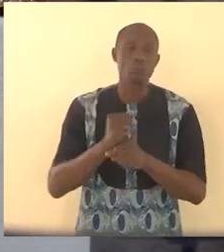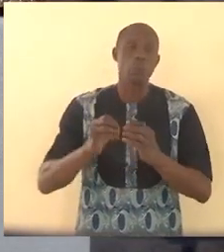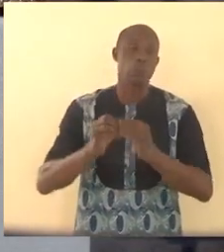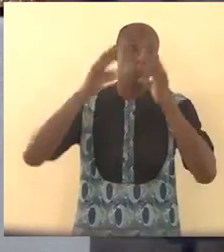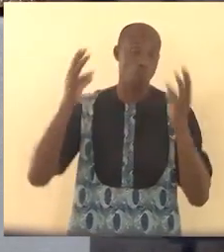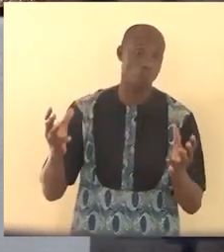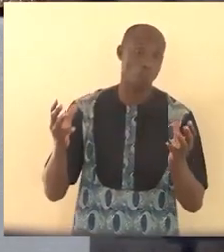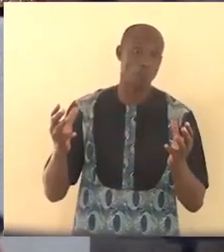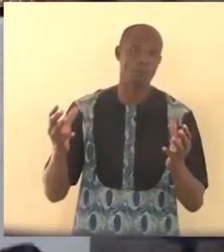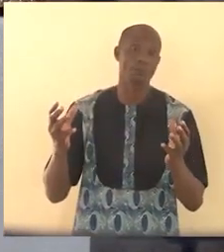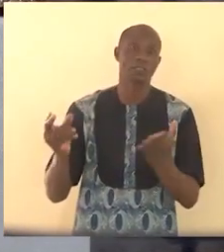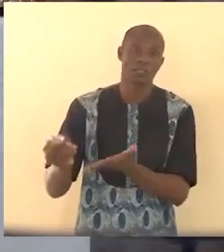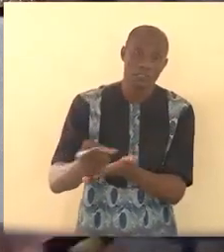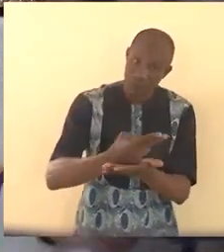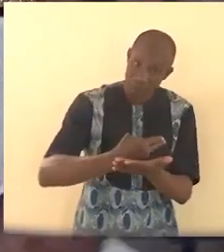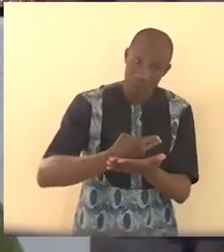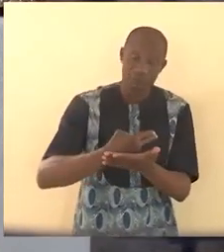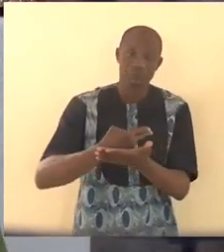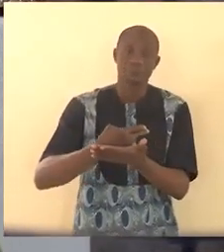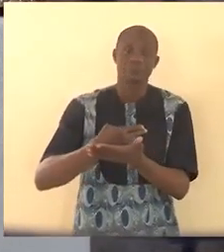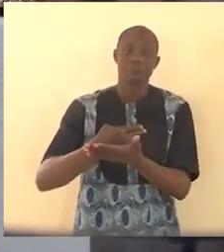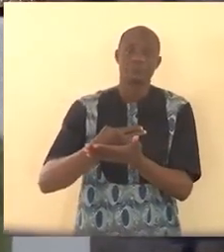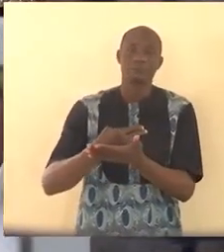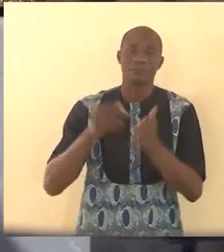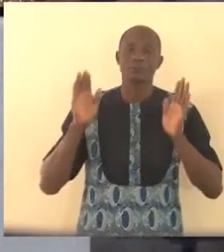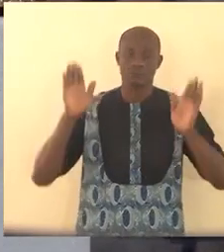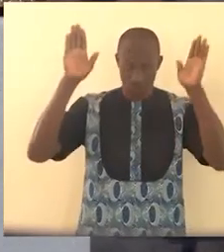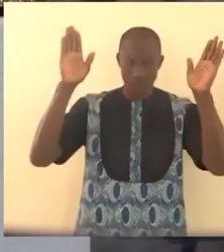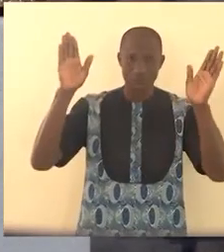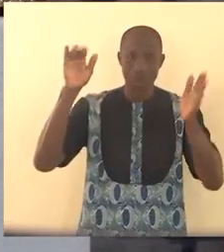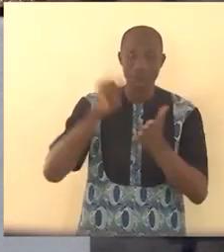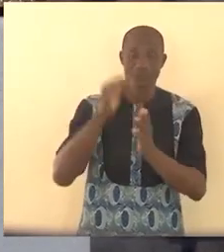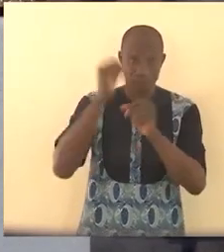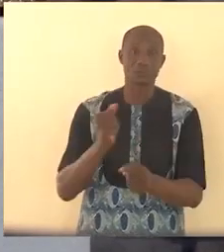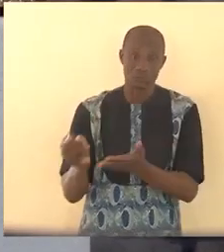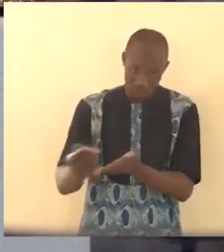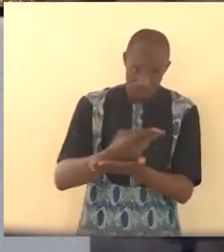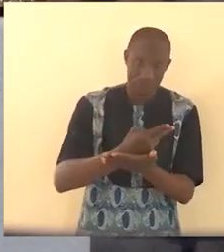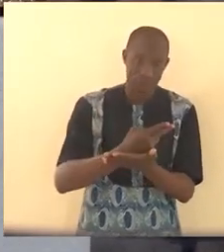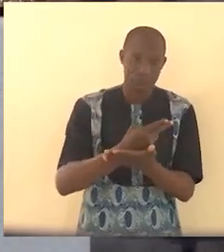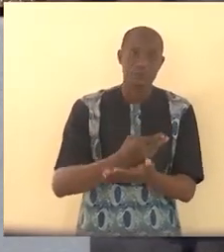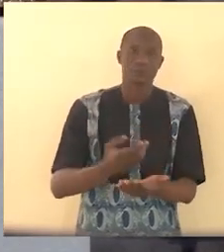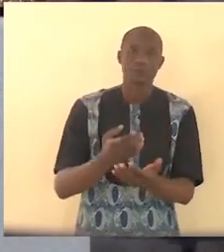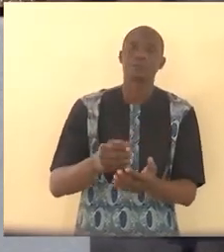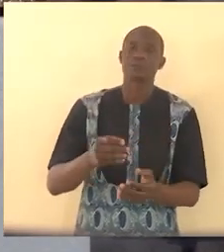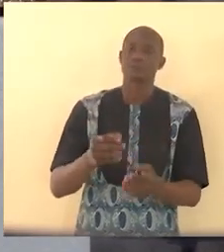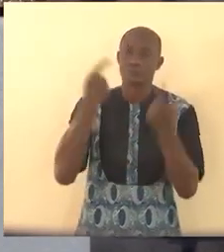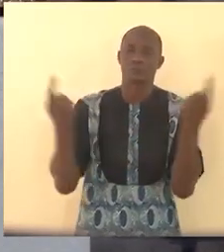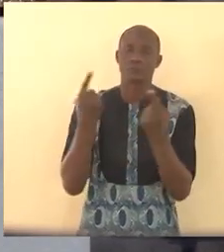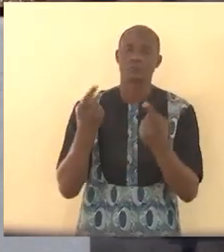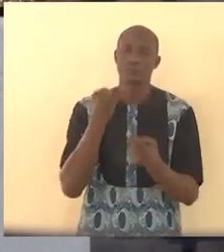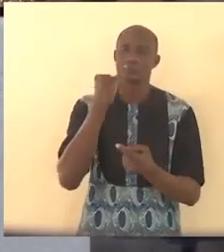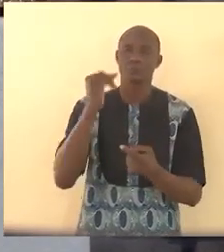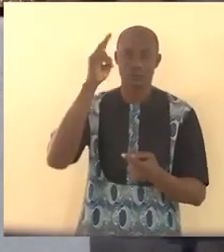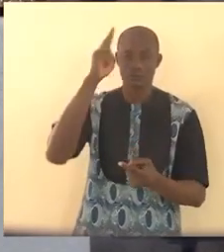bumper harvest. Is it because he got a bumper harvest? No, I mean, that's a wonderful thing that he got a bumper harvest. The sin of the rich man